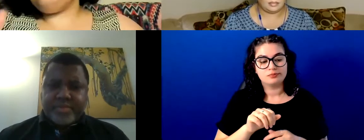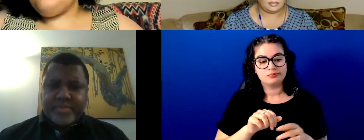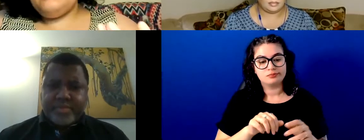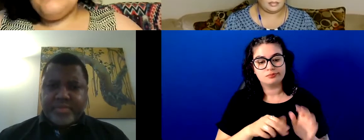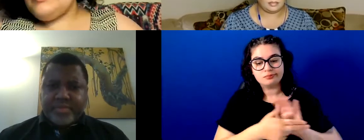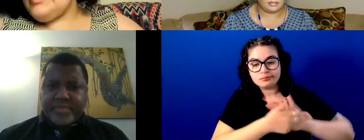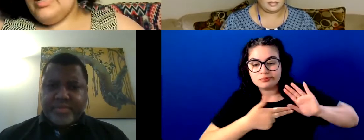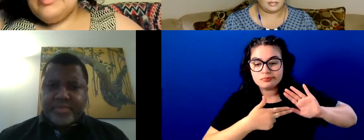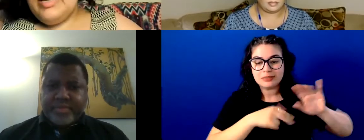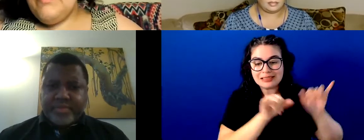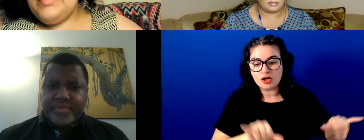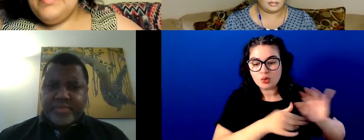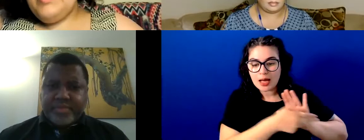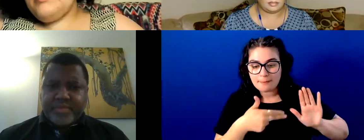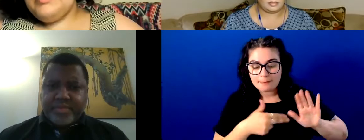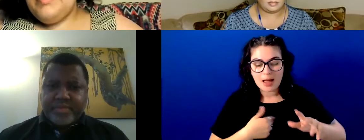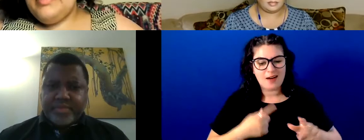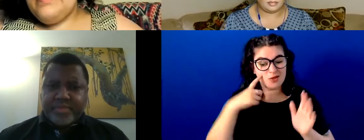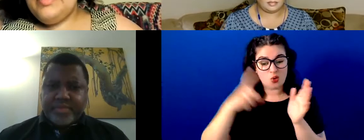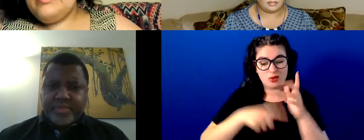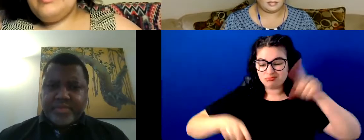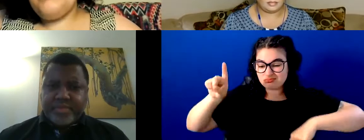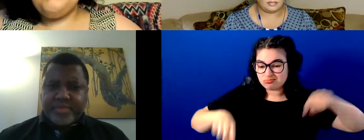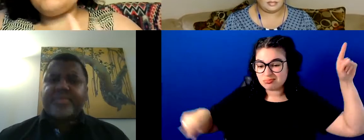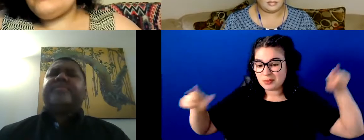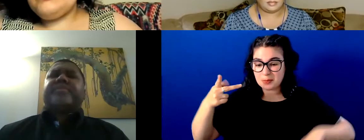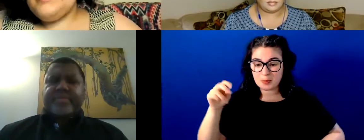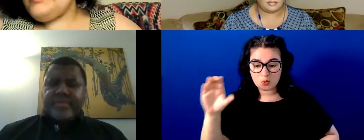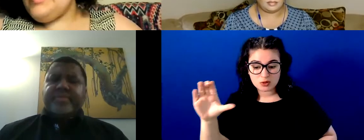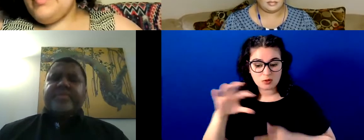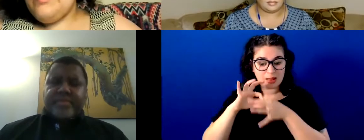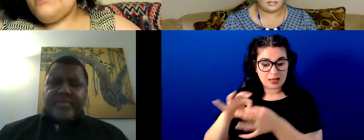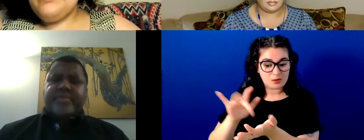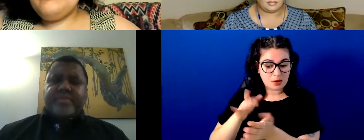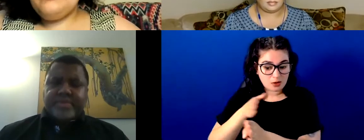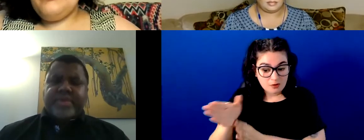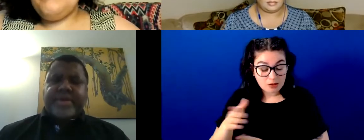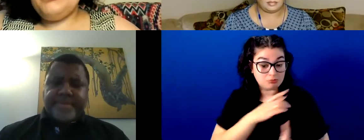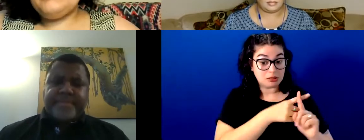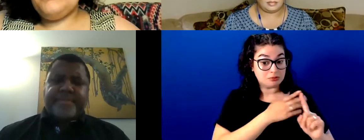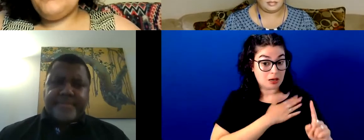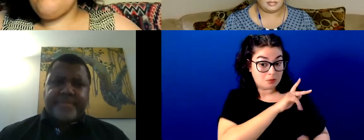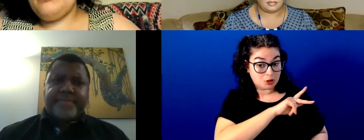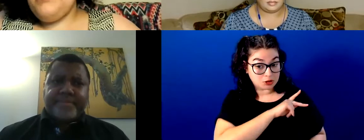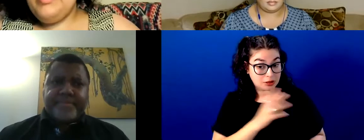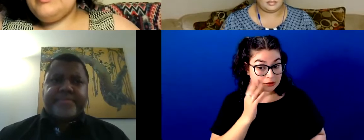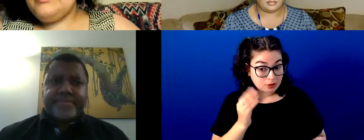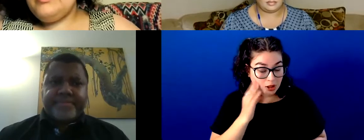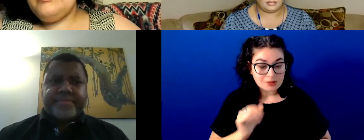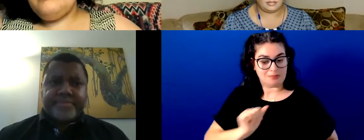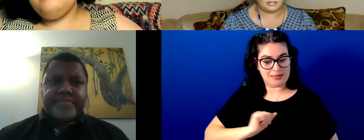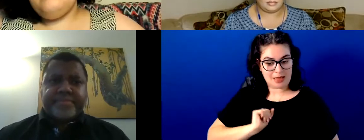all different individuals of color that I've worked with when it comes to the medical field, and my personal experience with the medical field, being someone with chronic